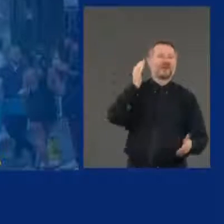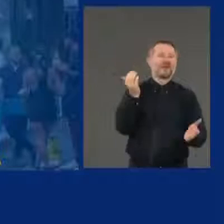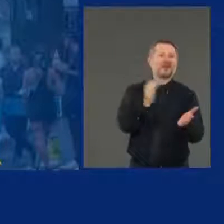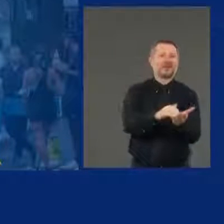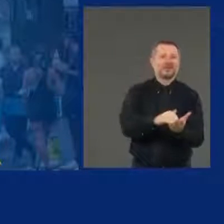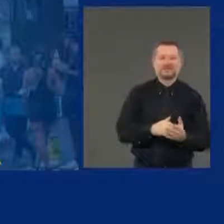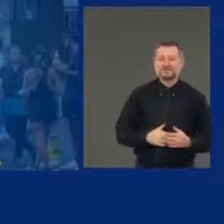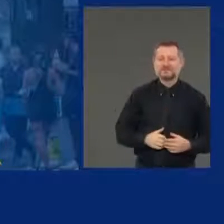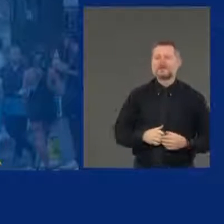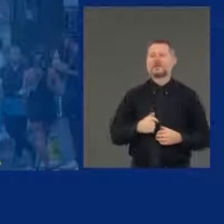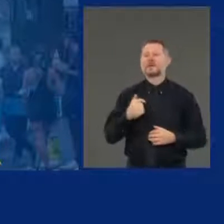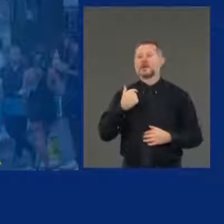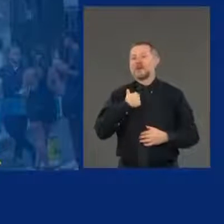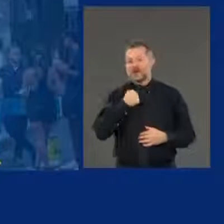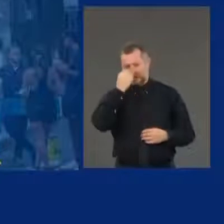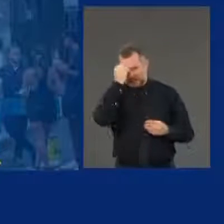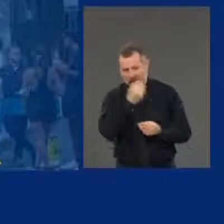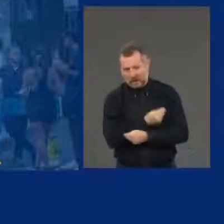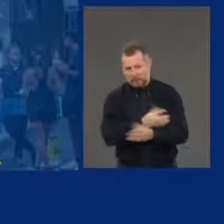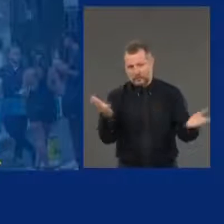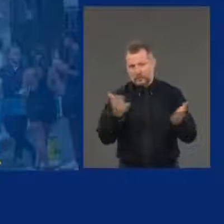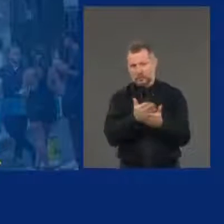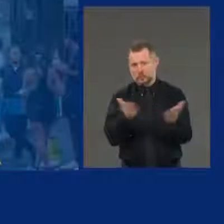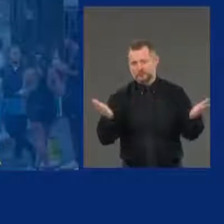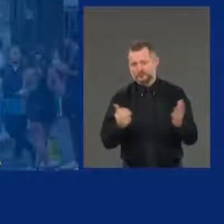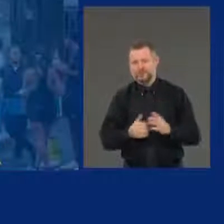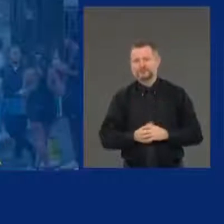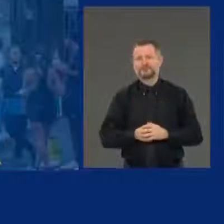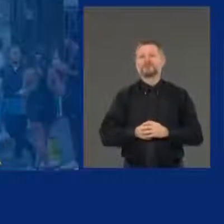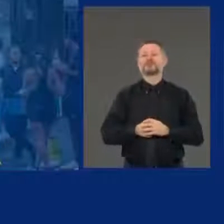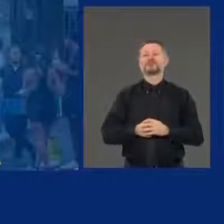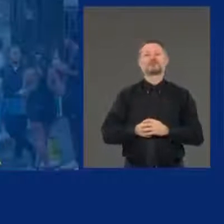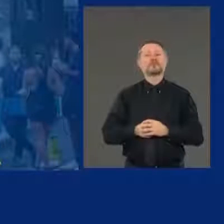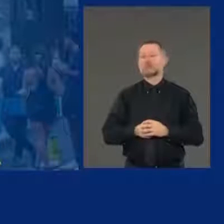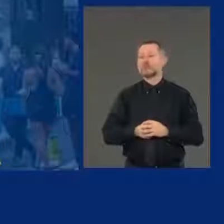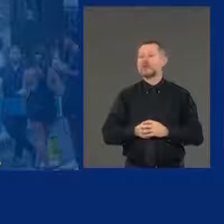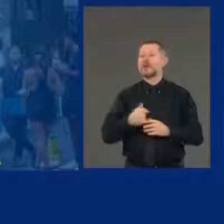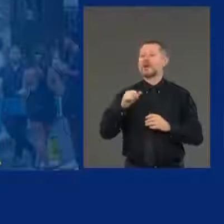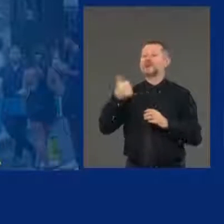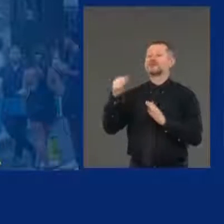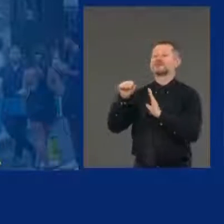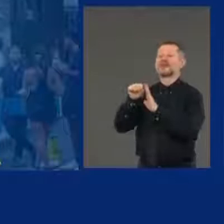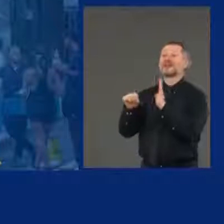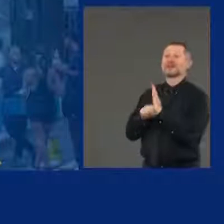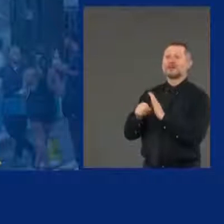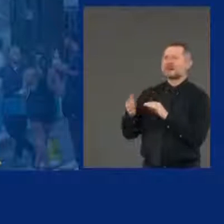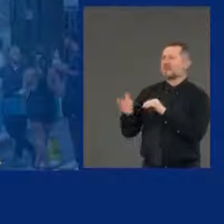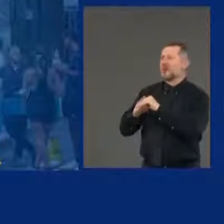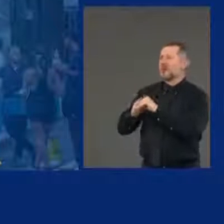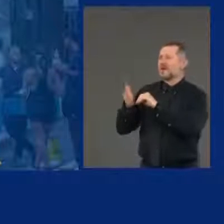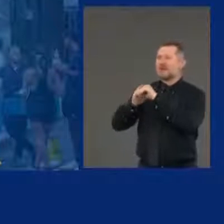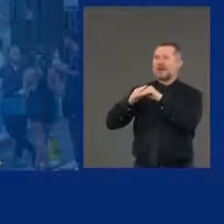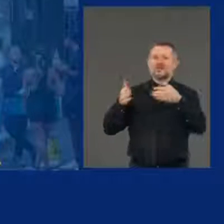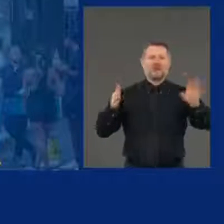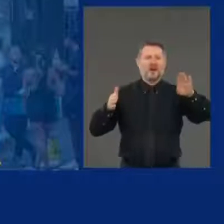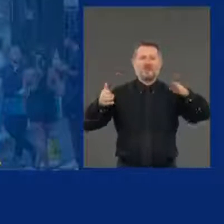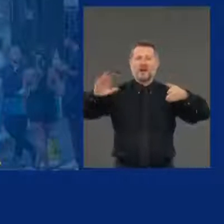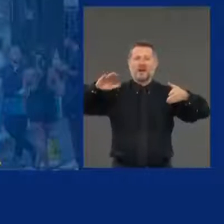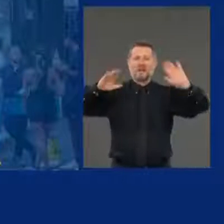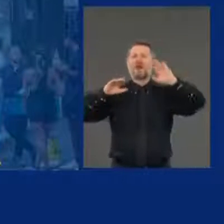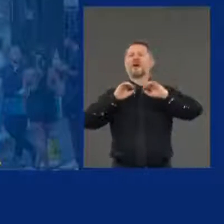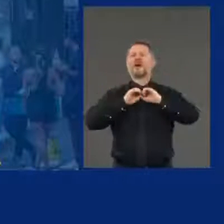am telling you that you look at all the other states, it's not hard to figure out what is happening